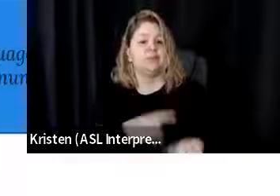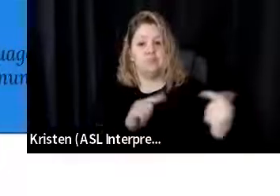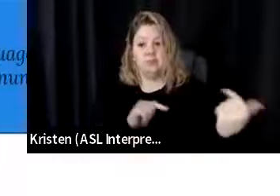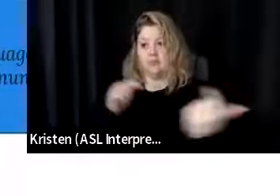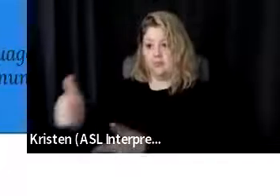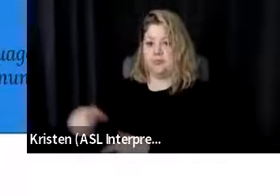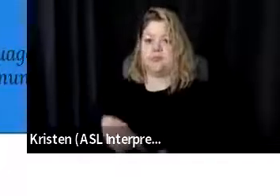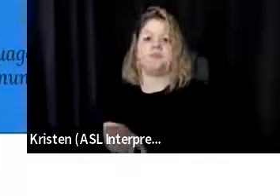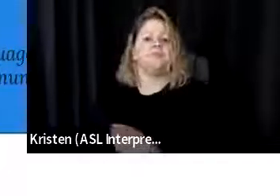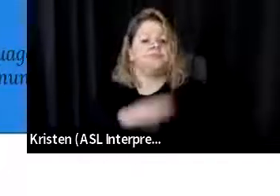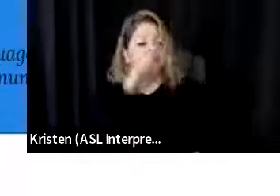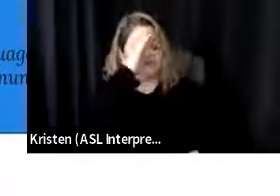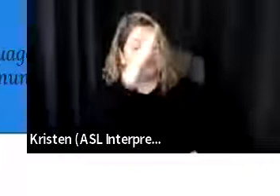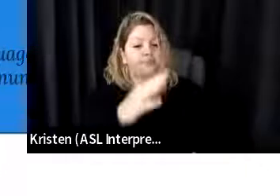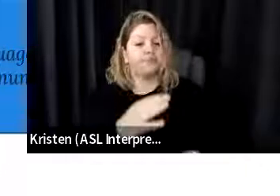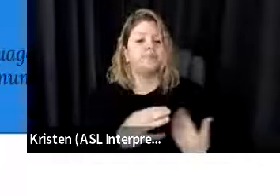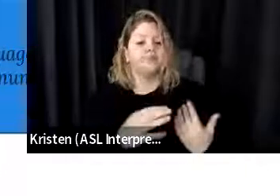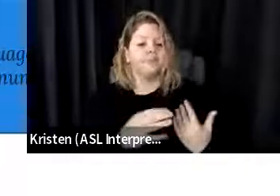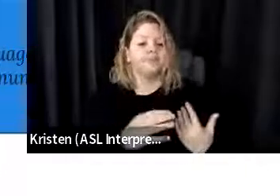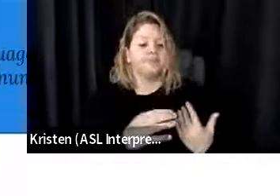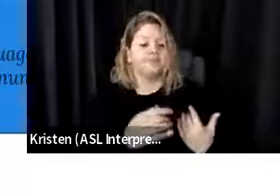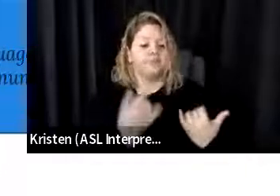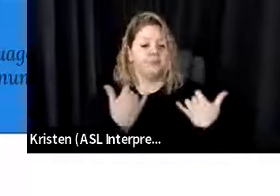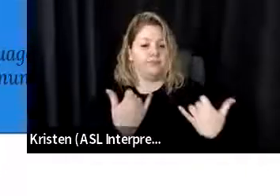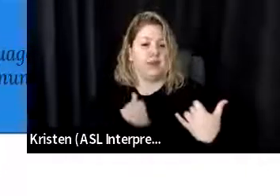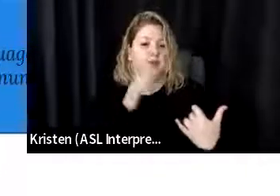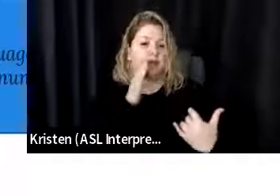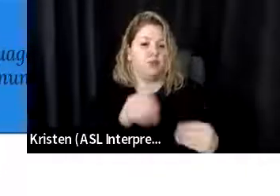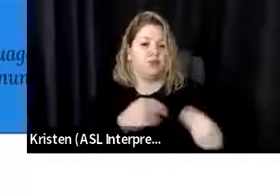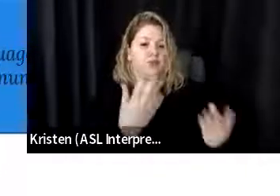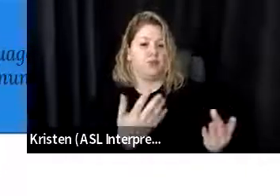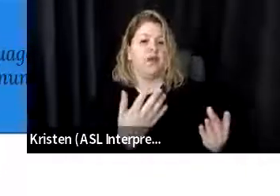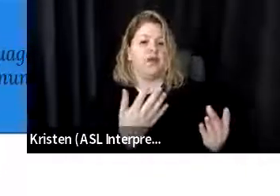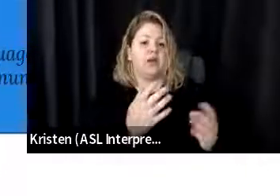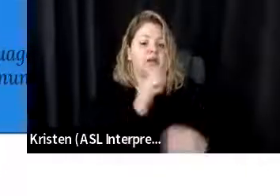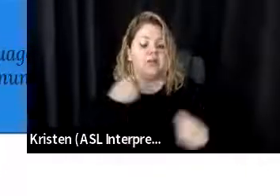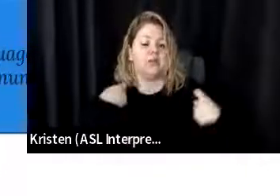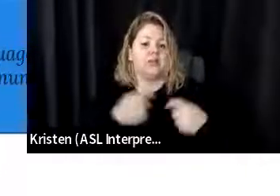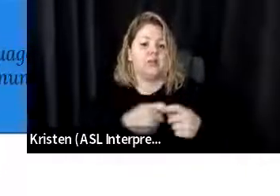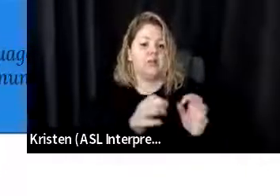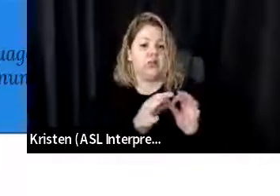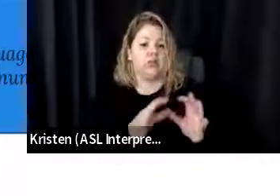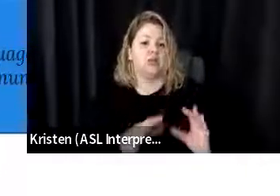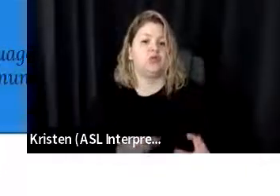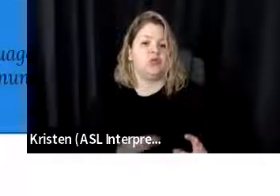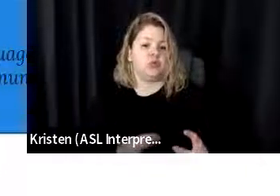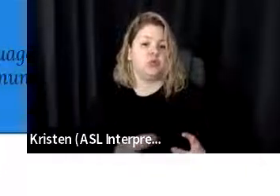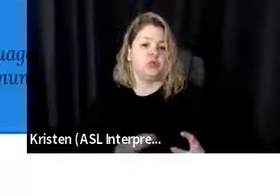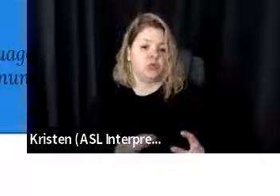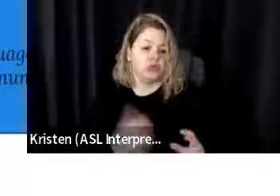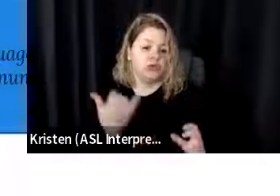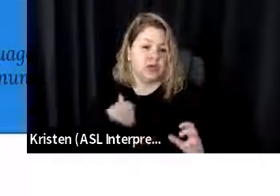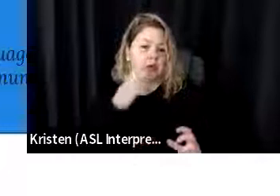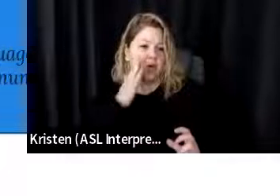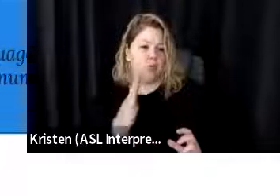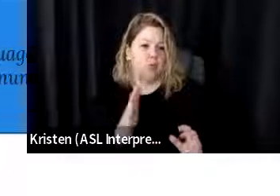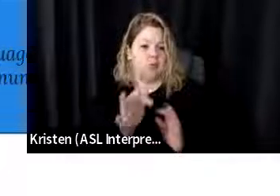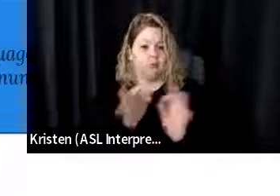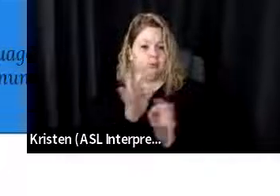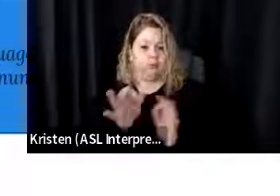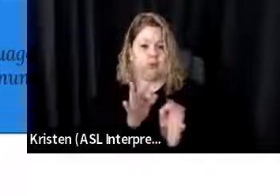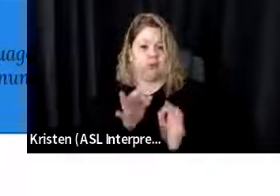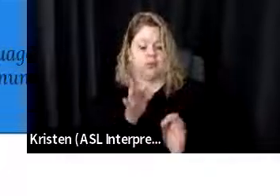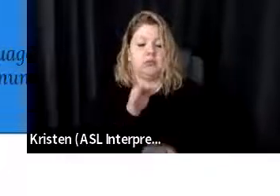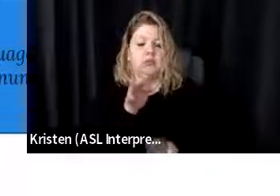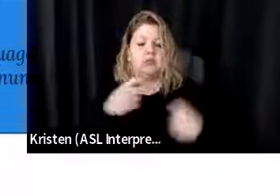colleague Gabriela Herrera will be providing Spanish interpretation today, and I will explain in Spanish how to join the channel. Buenos